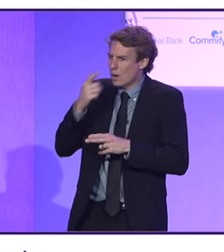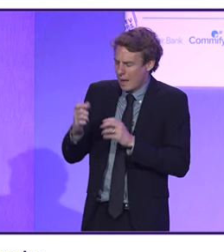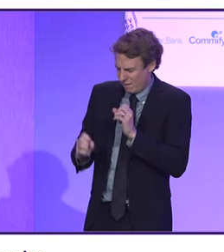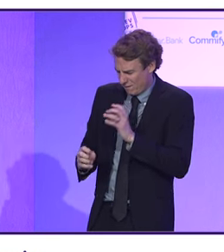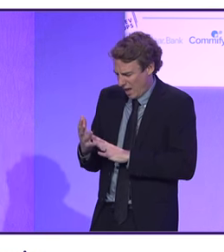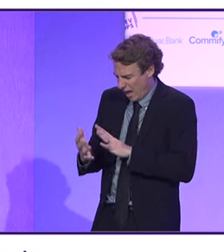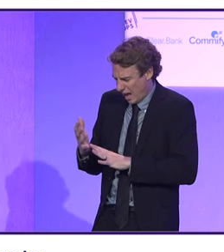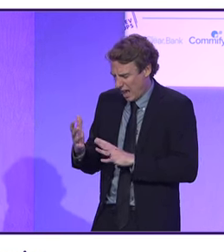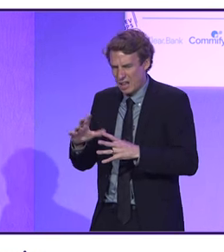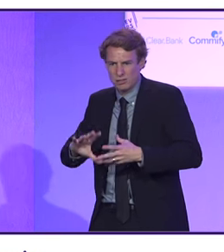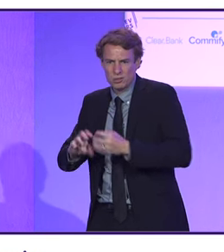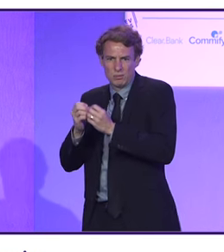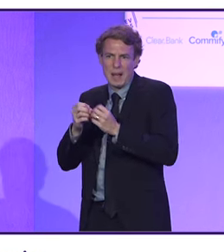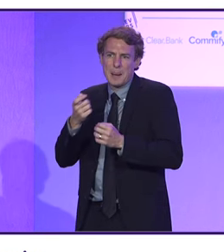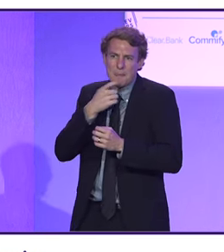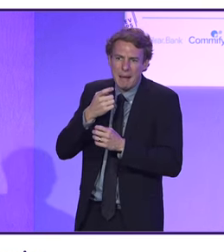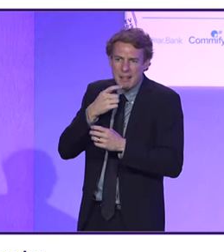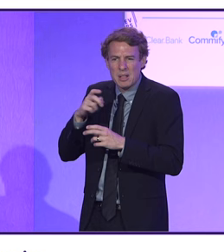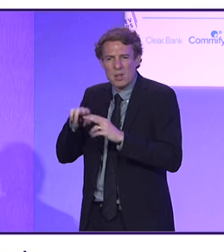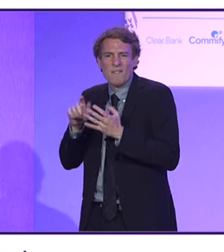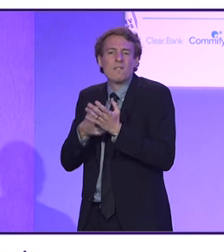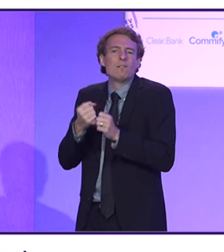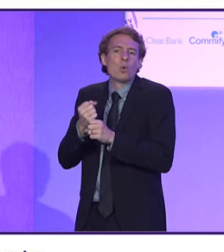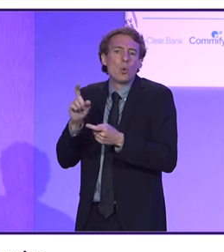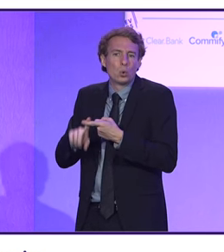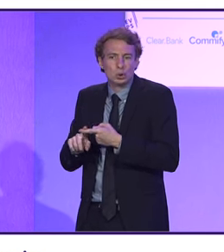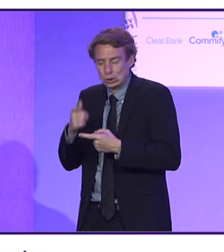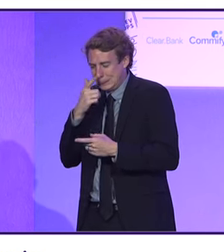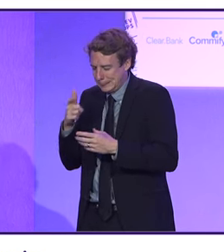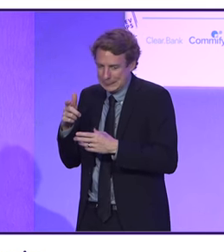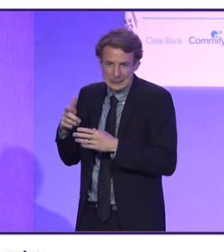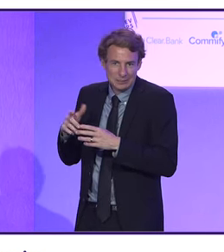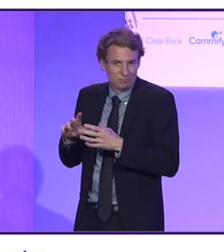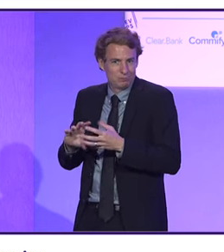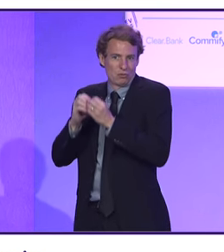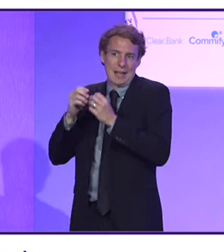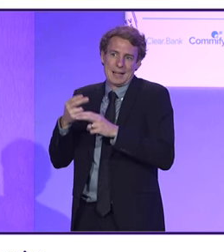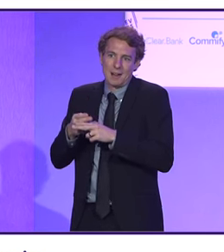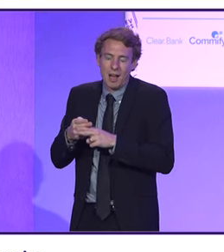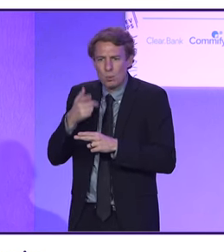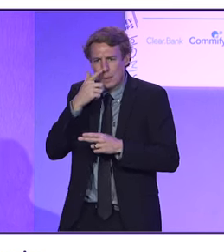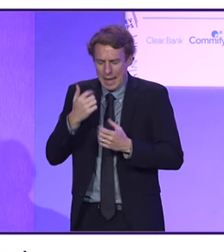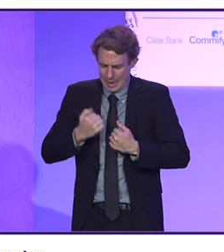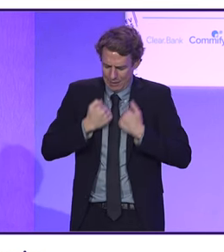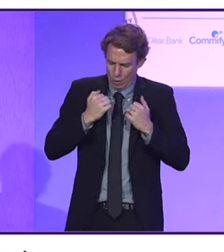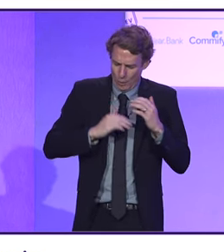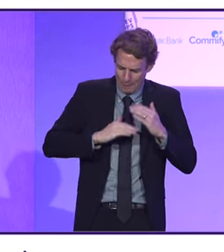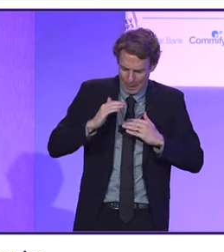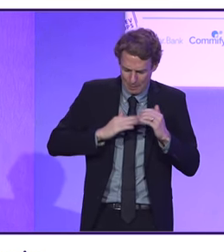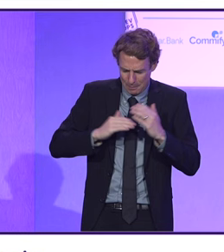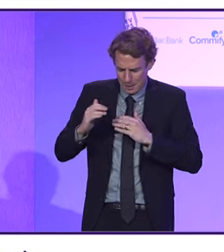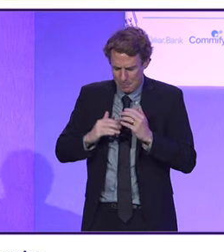up a forge and make himself a knife. We're on our own. We get to build everything that we need, exactly to our